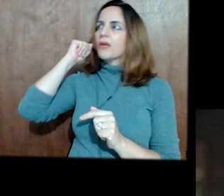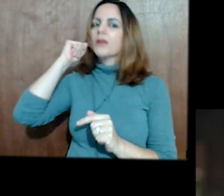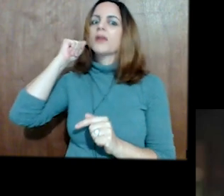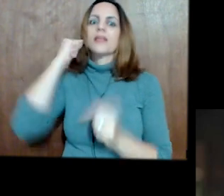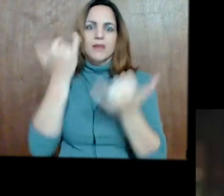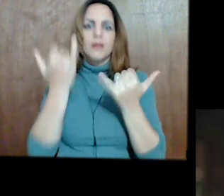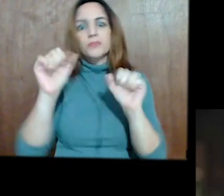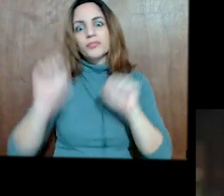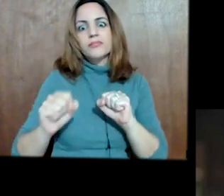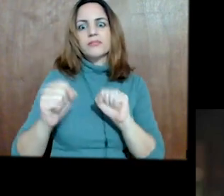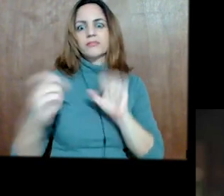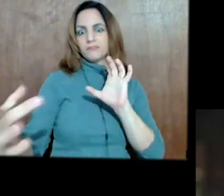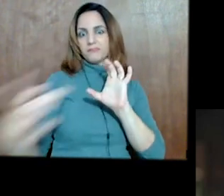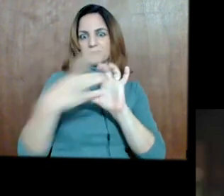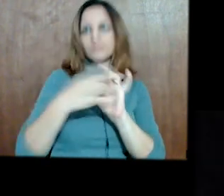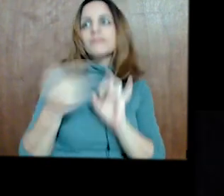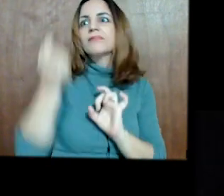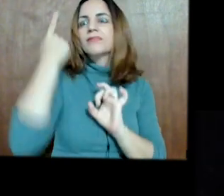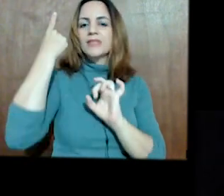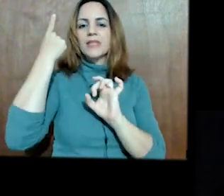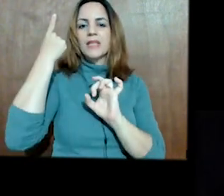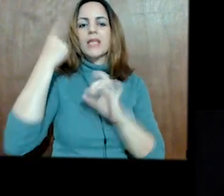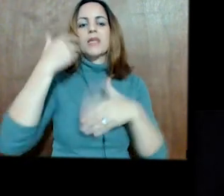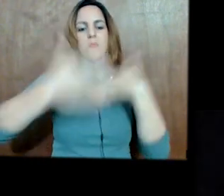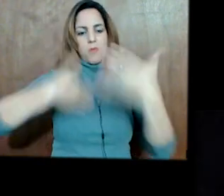That's how the garden action happened.